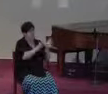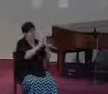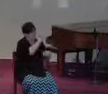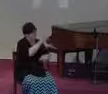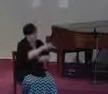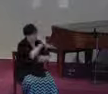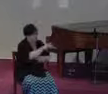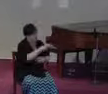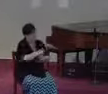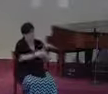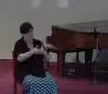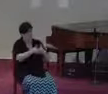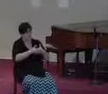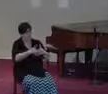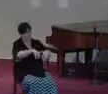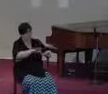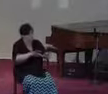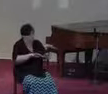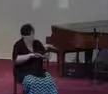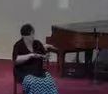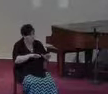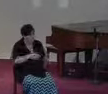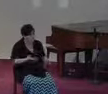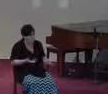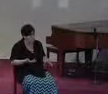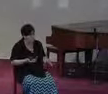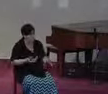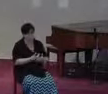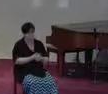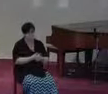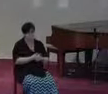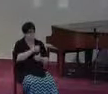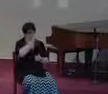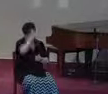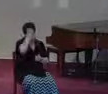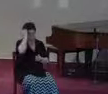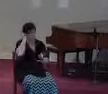a woman named Salome. It's possible.